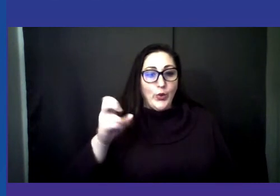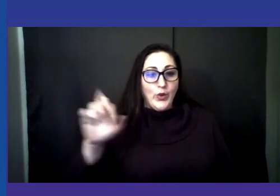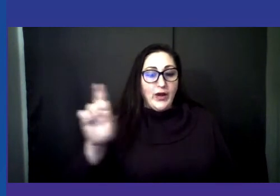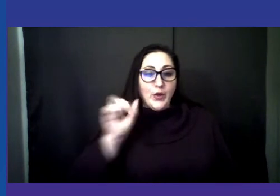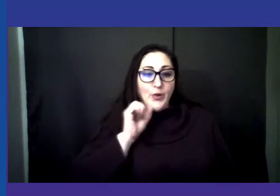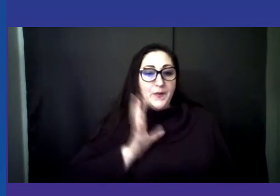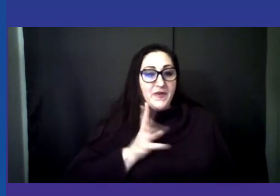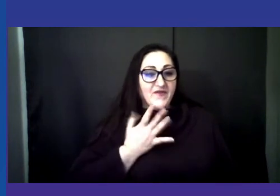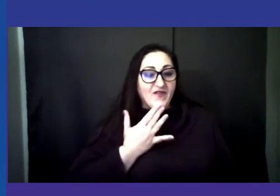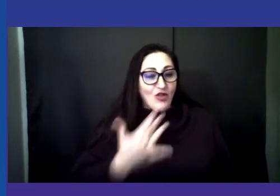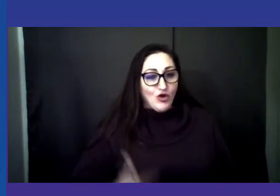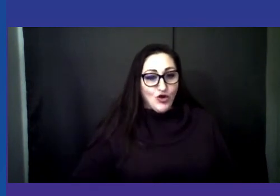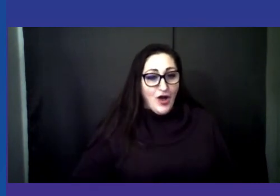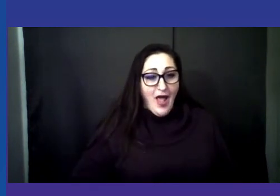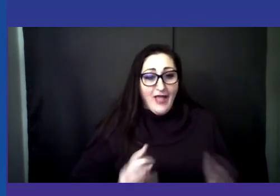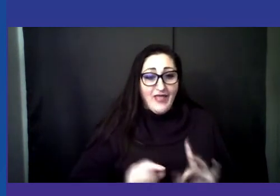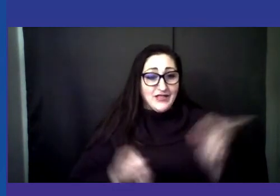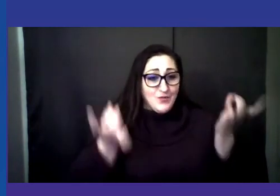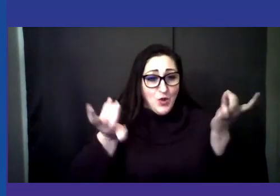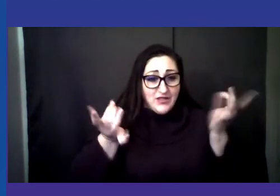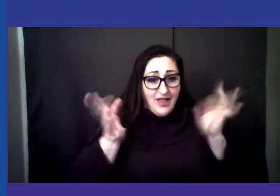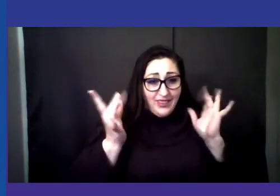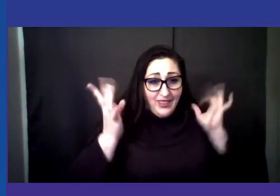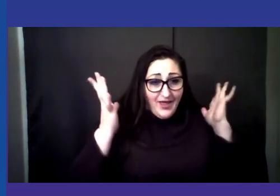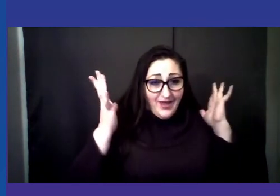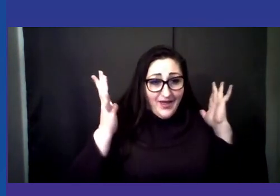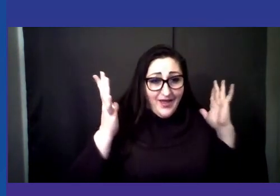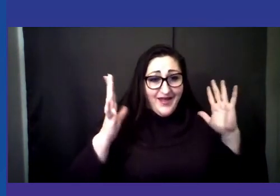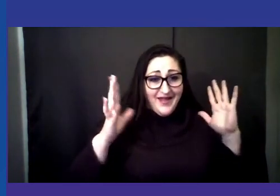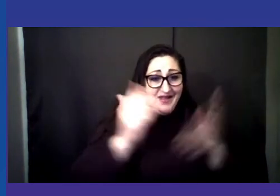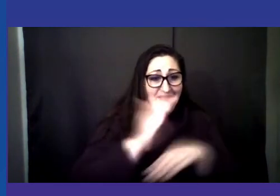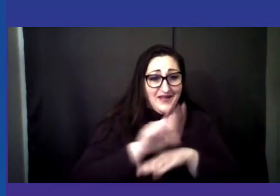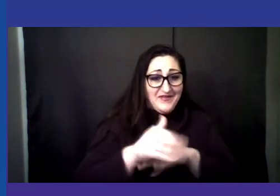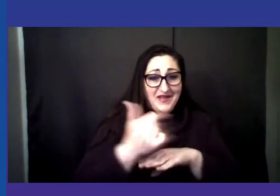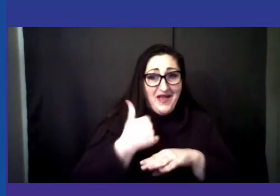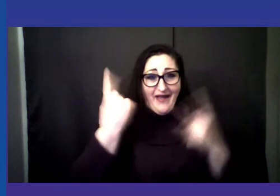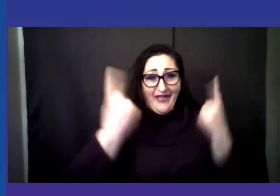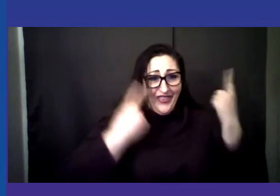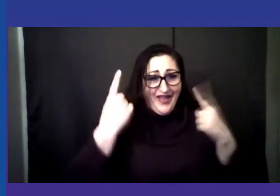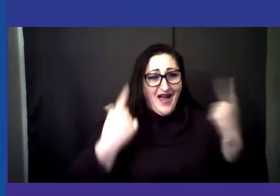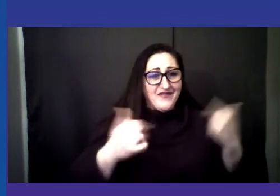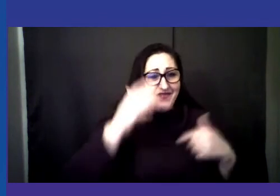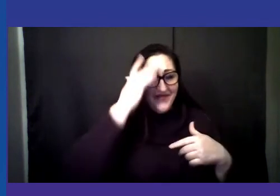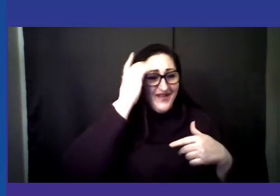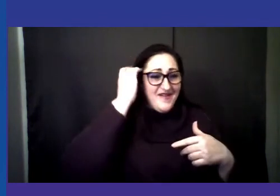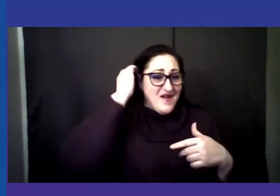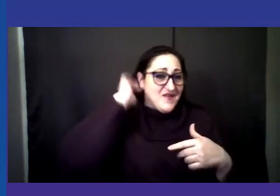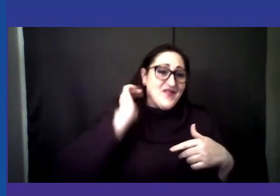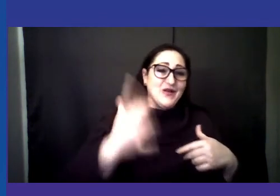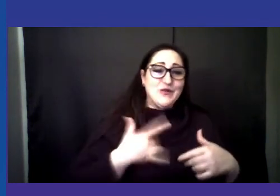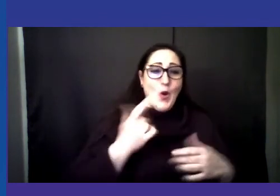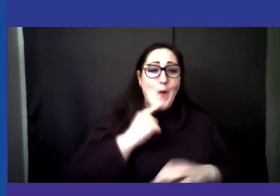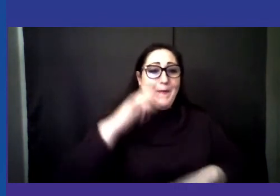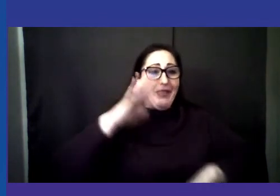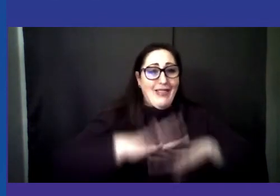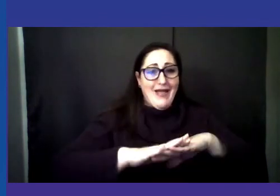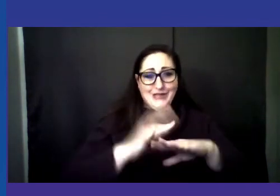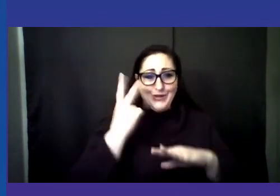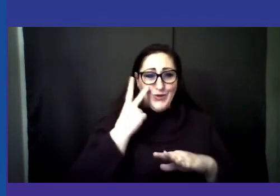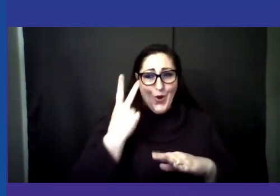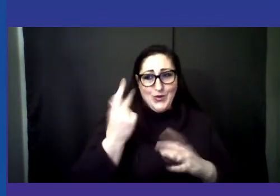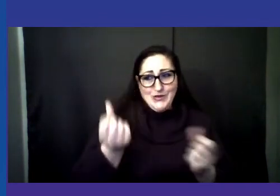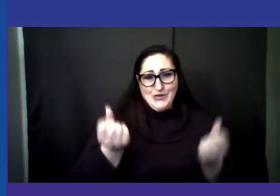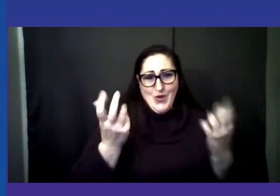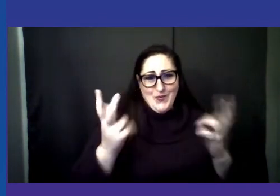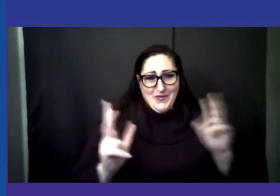lit evening I can think of in so many ways, is to be like, I'm so blessed to know so many people who have done the work, are